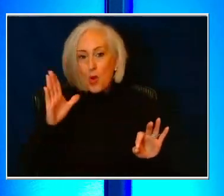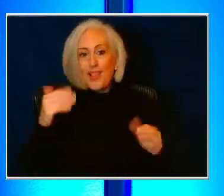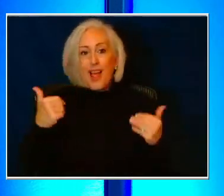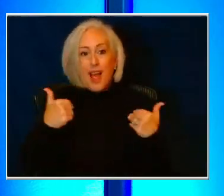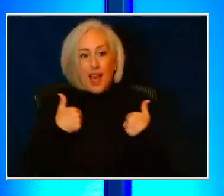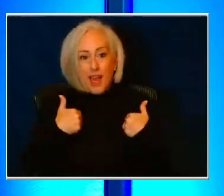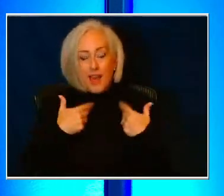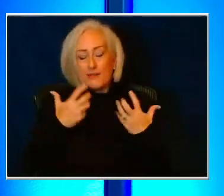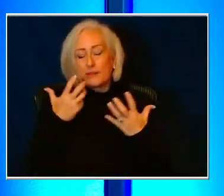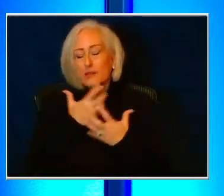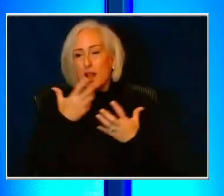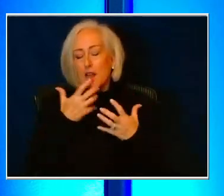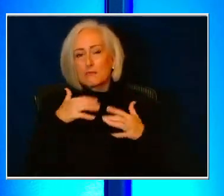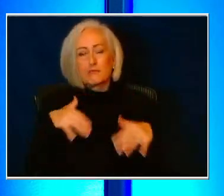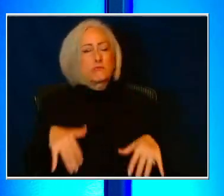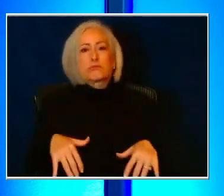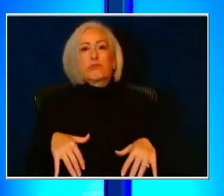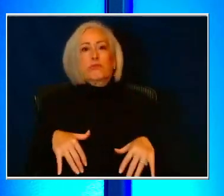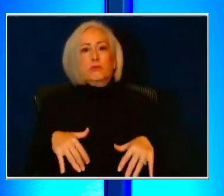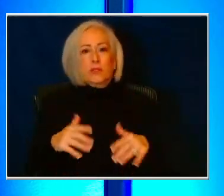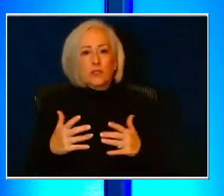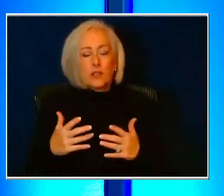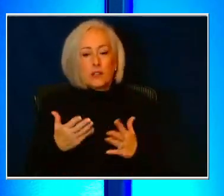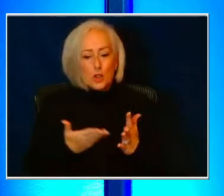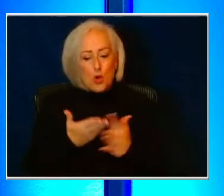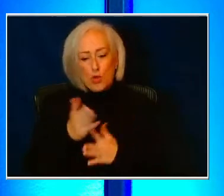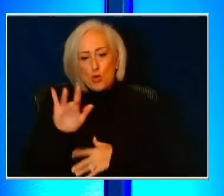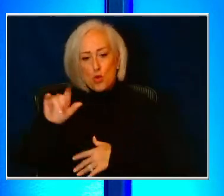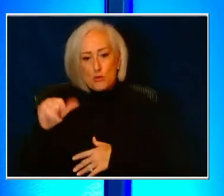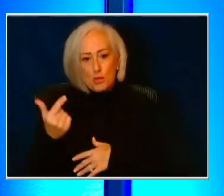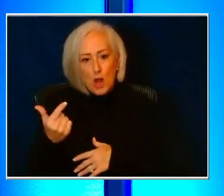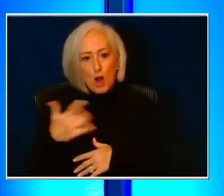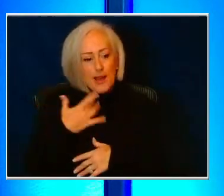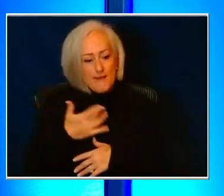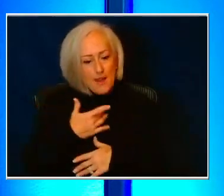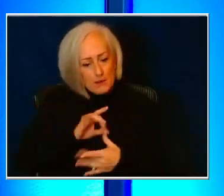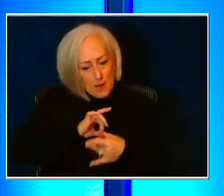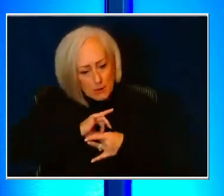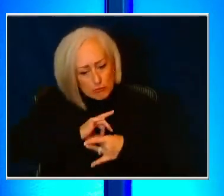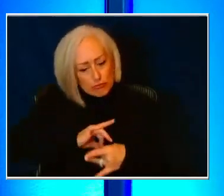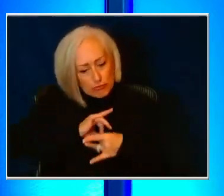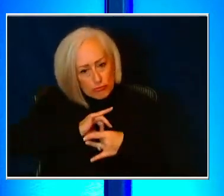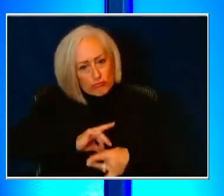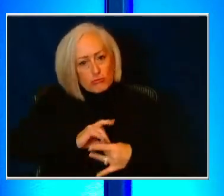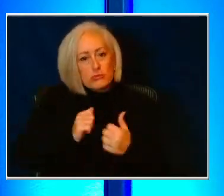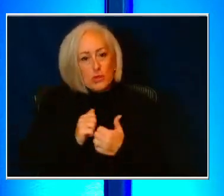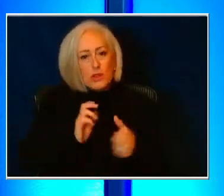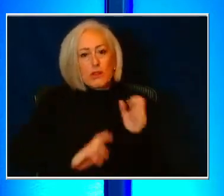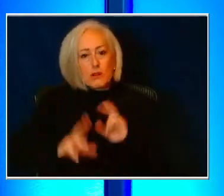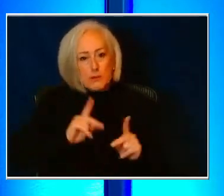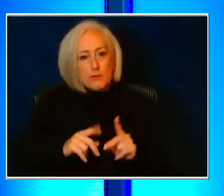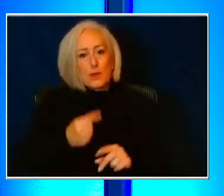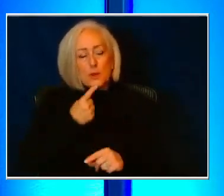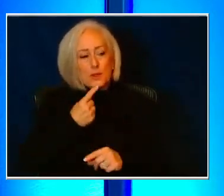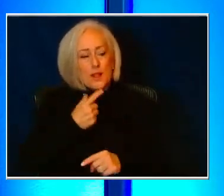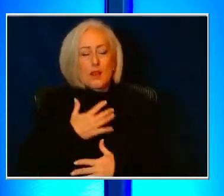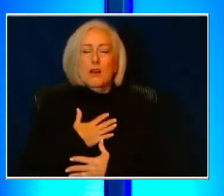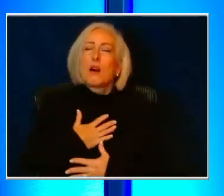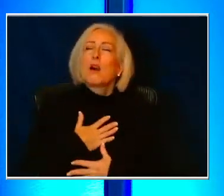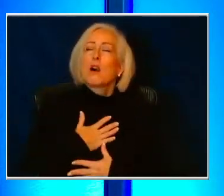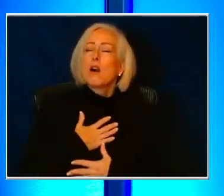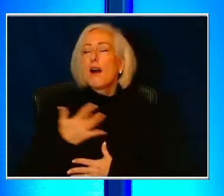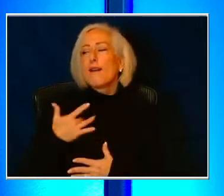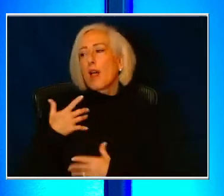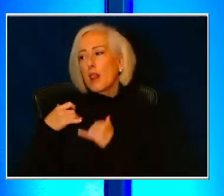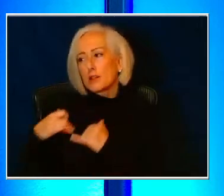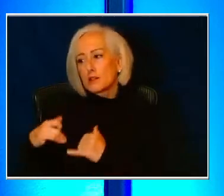stunning. So through this blog, I felt a real connection with people who are saying, oh my gosh, I felt that same thing. I didn't